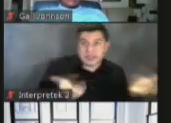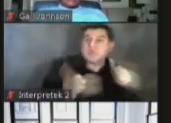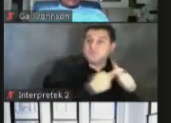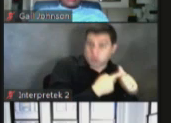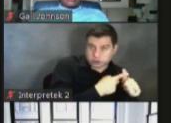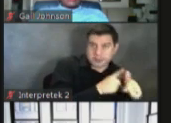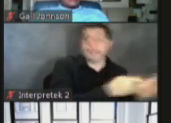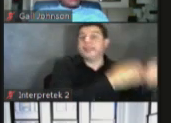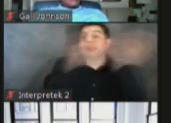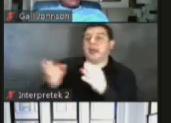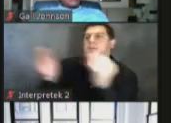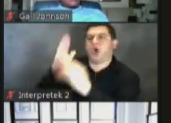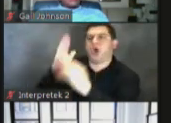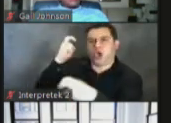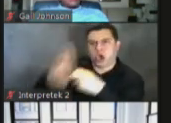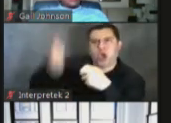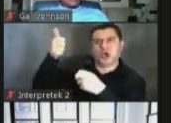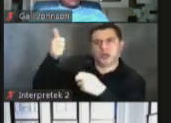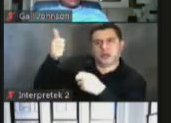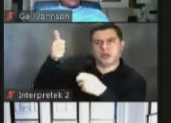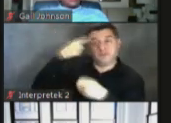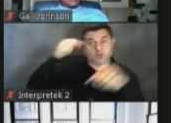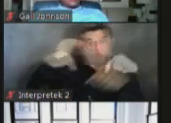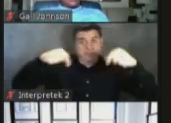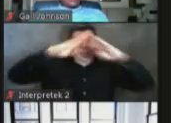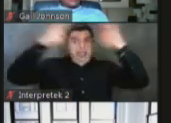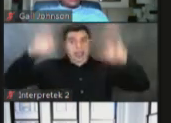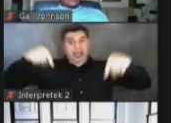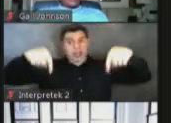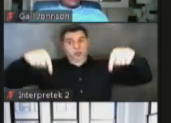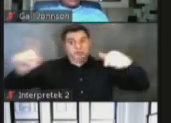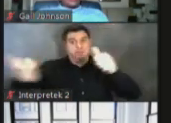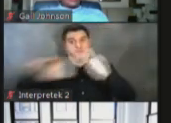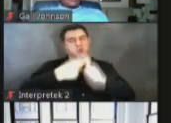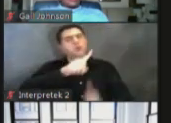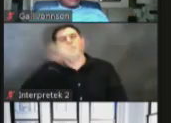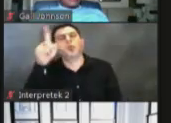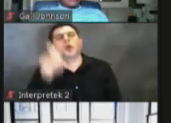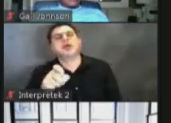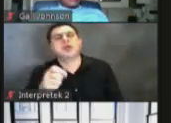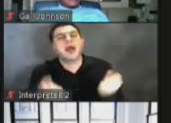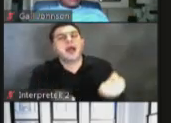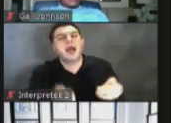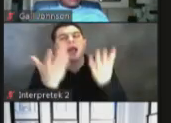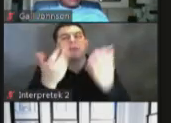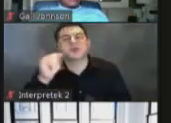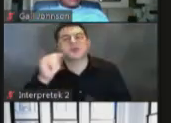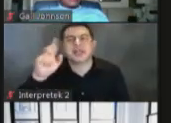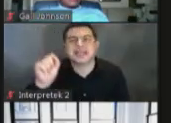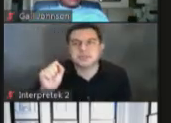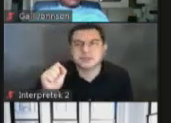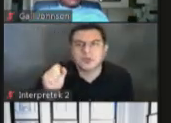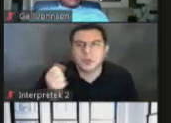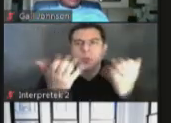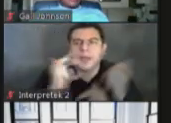talk about housing, the first question to ask ourselves is, how many units of housing do you want to build in this city? We know that people are moving to our